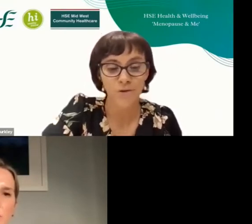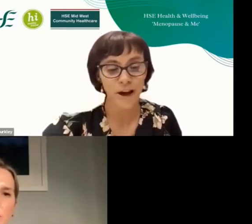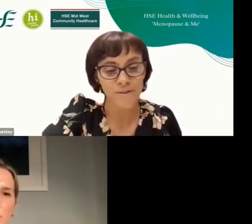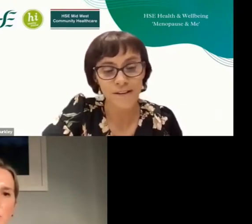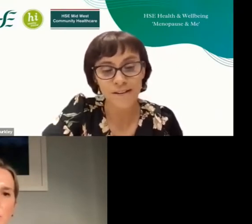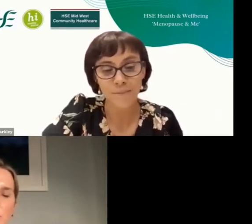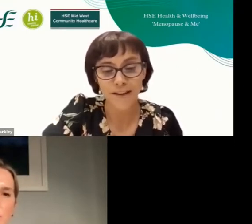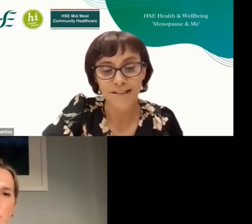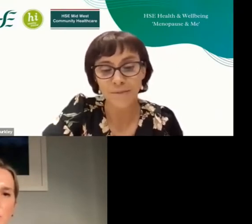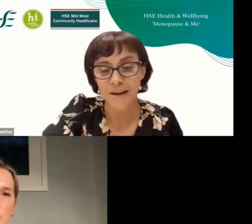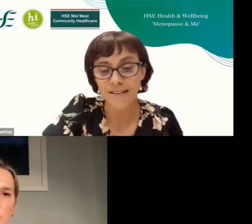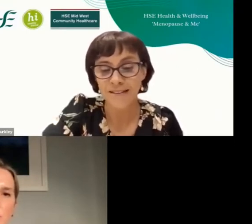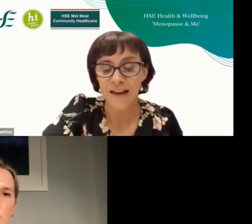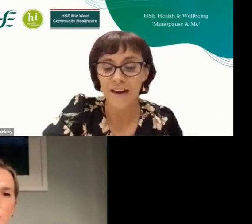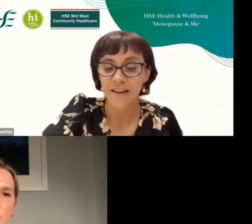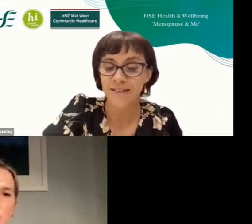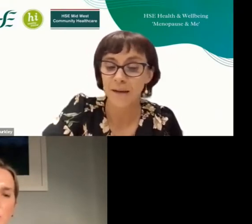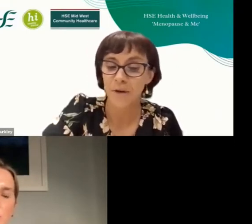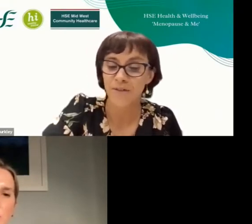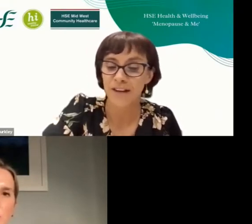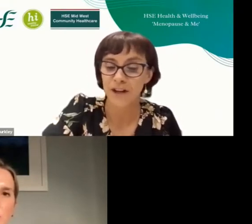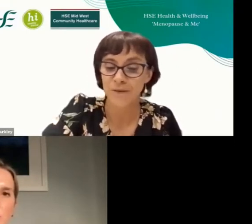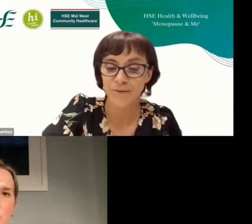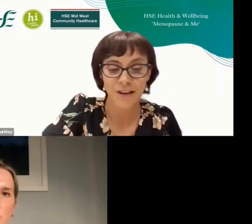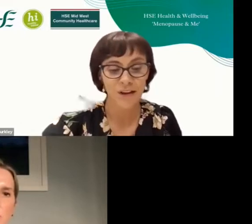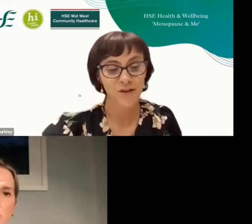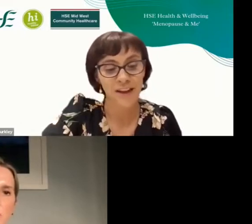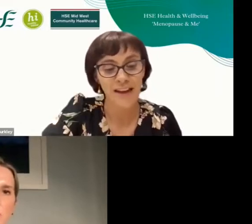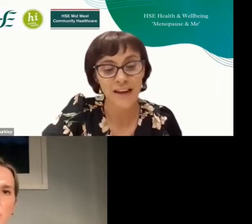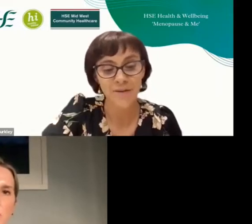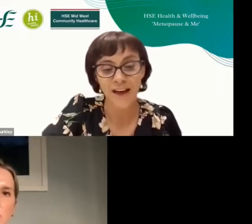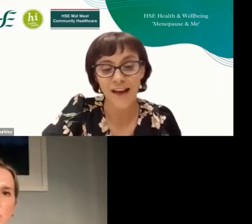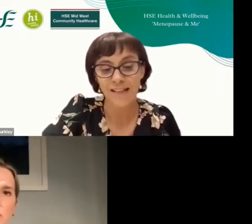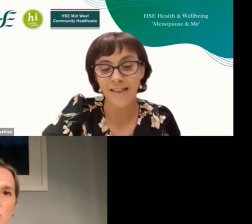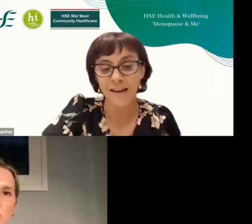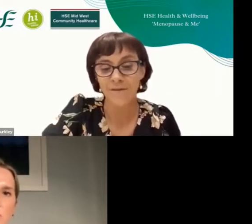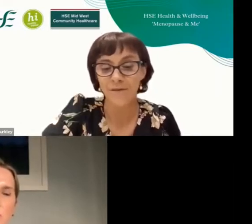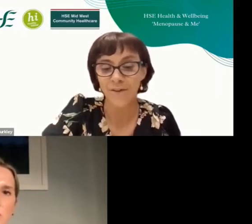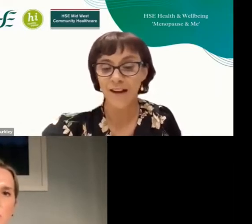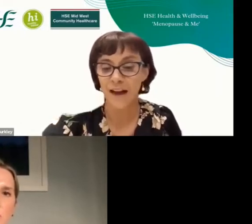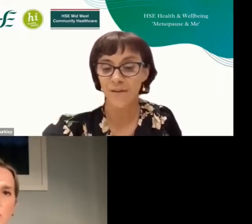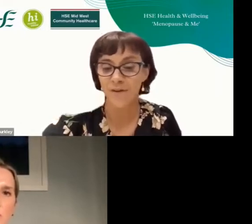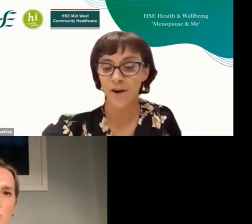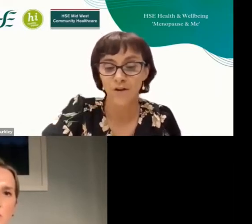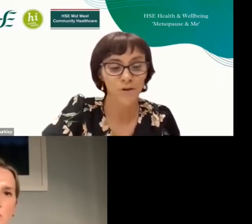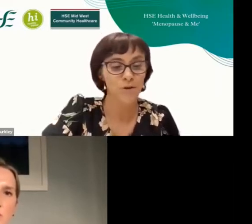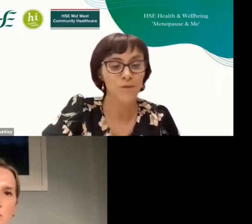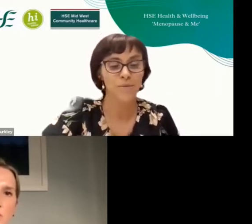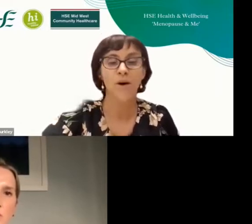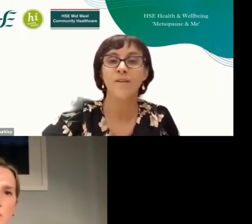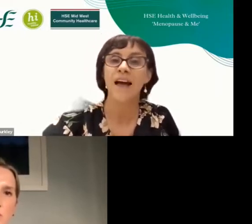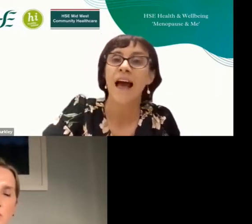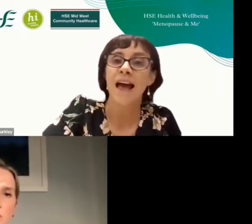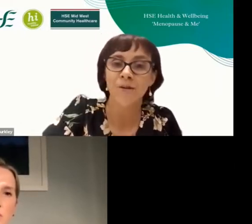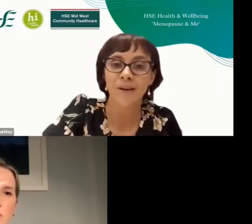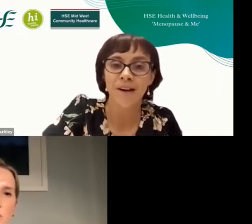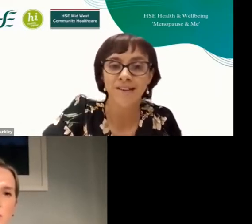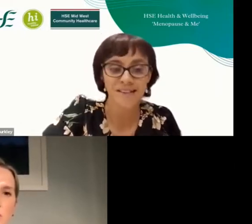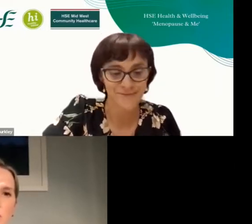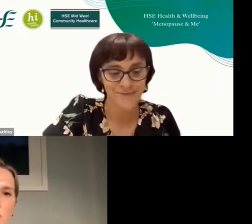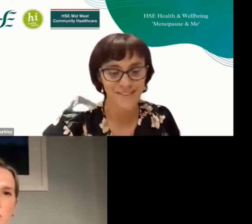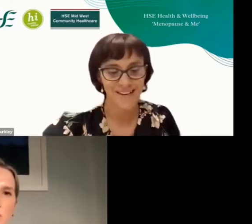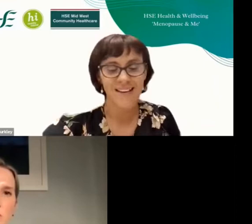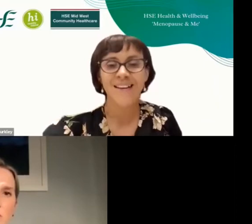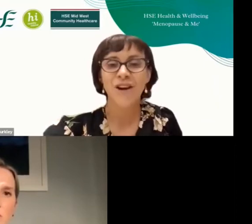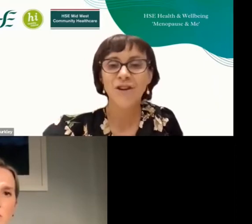menopause through evidence-based medicine and lifestyle modification so that they can live a healthy and fulfilled life through their menopause and